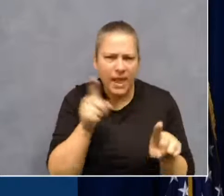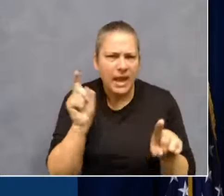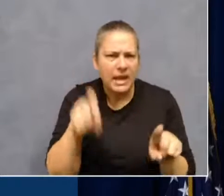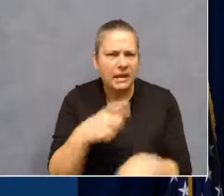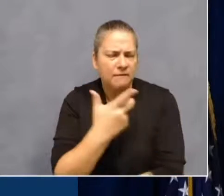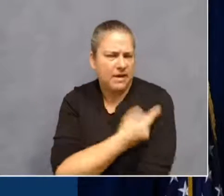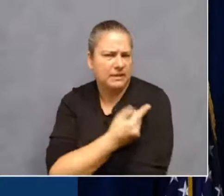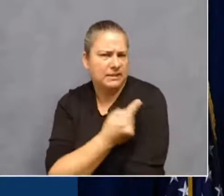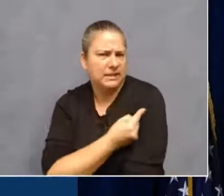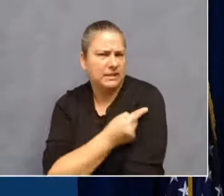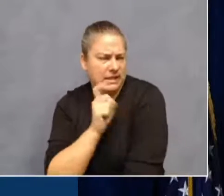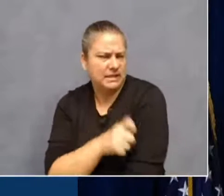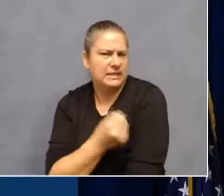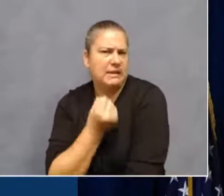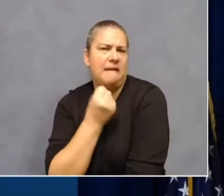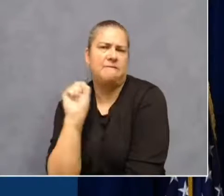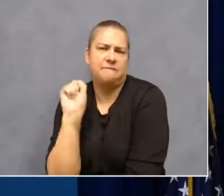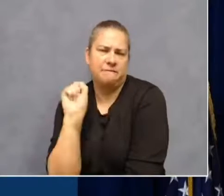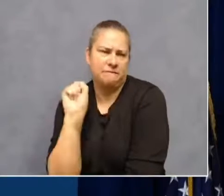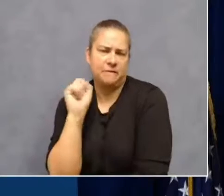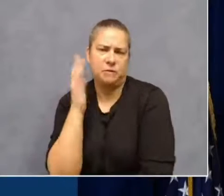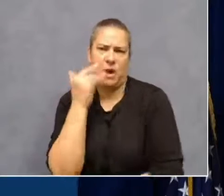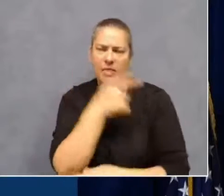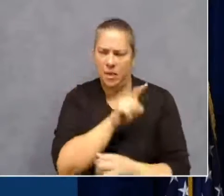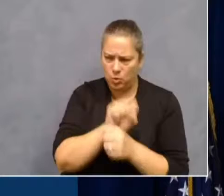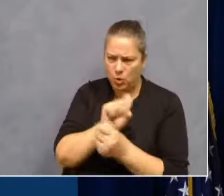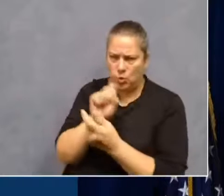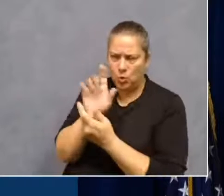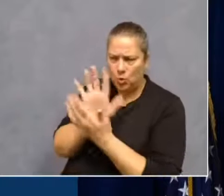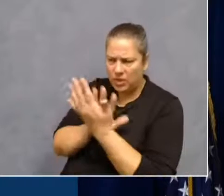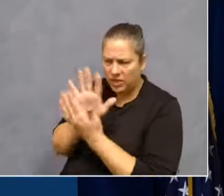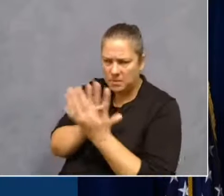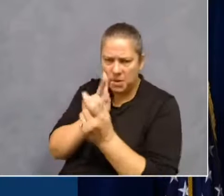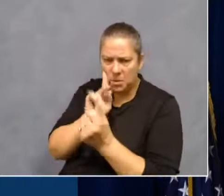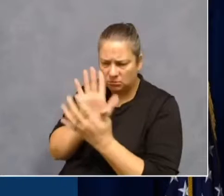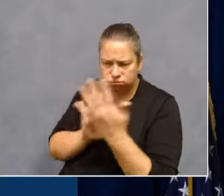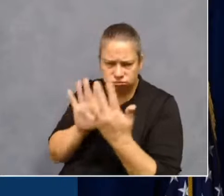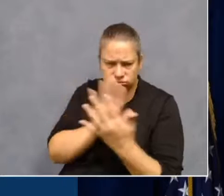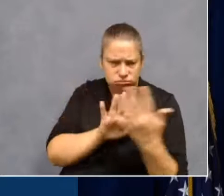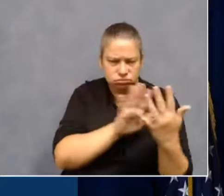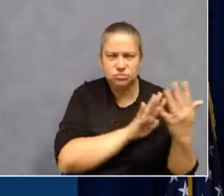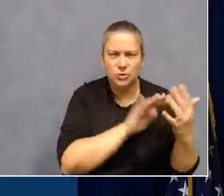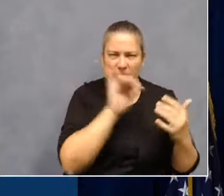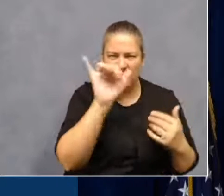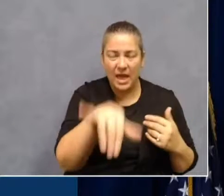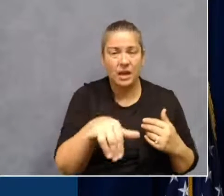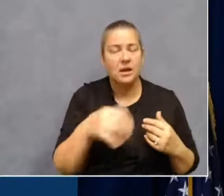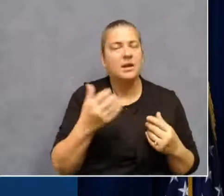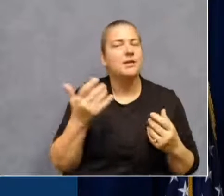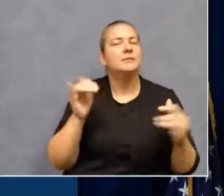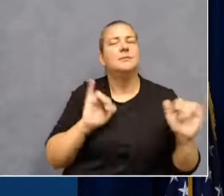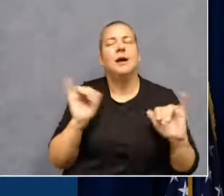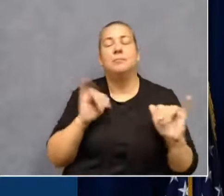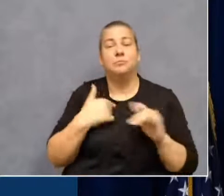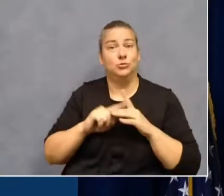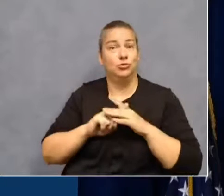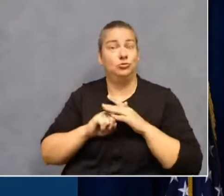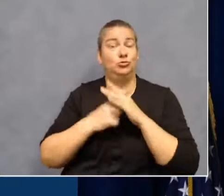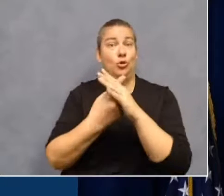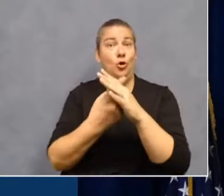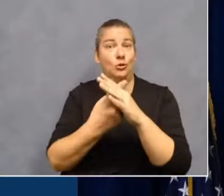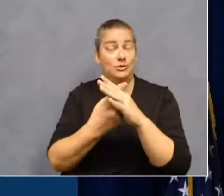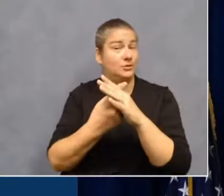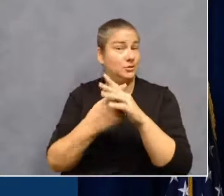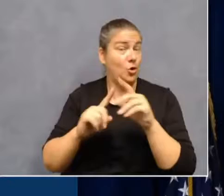and then working through to get it to those that need it. It's going to be a lot like when we first started this journey together and we didn't have enough